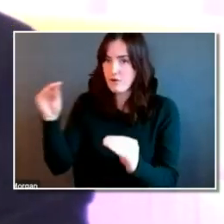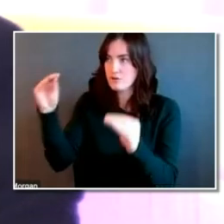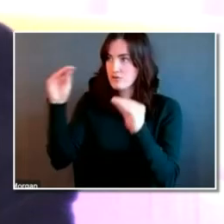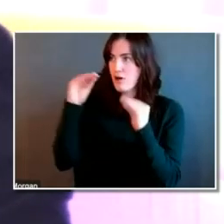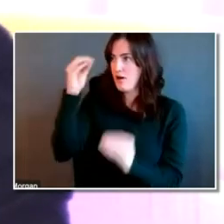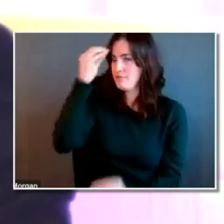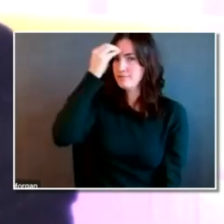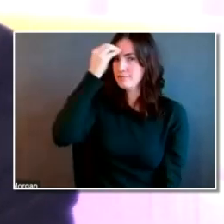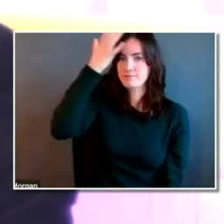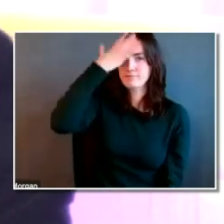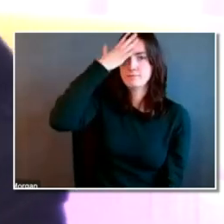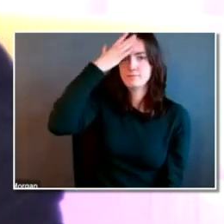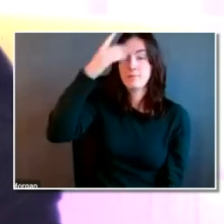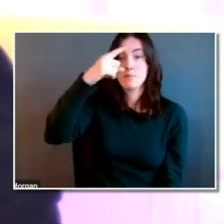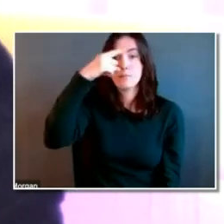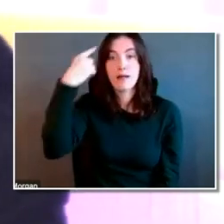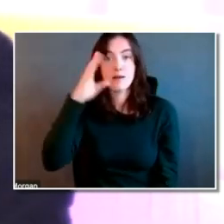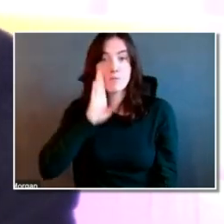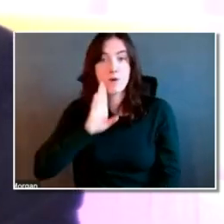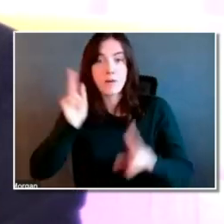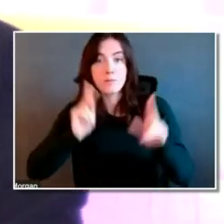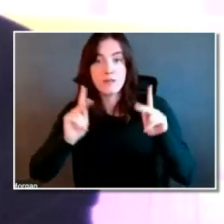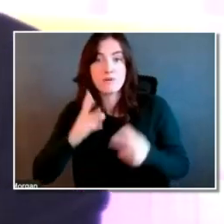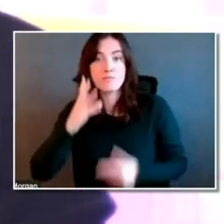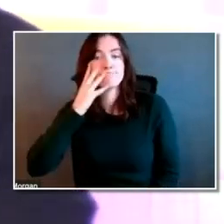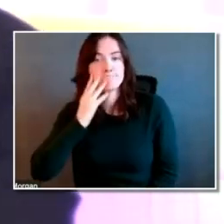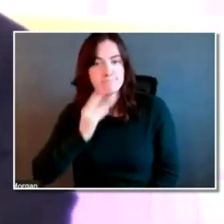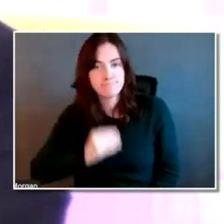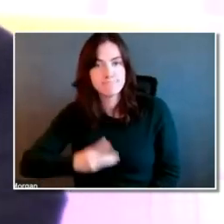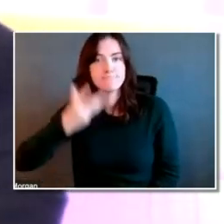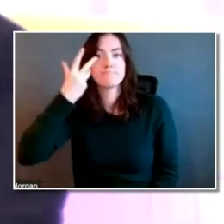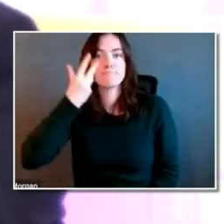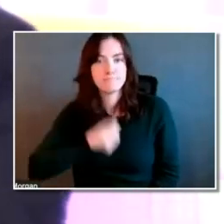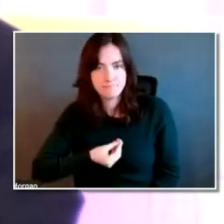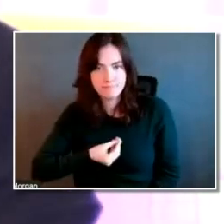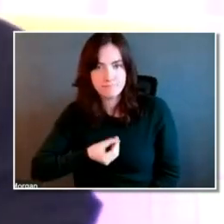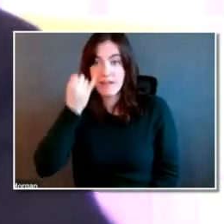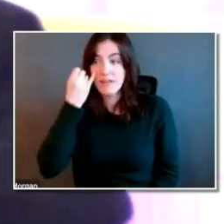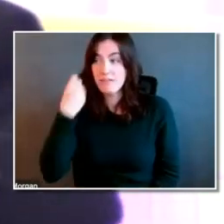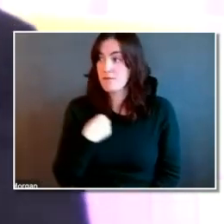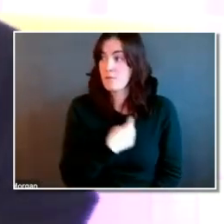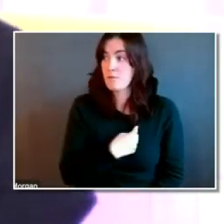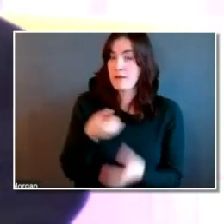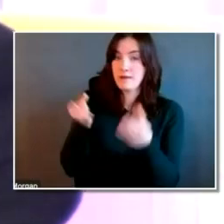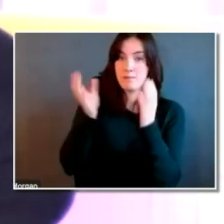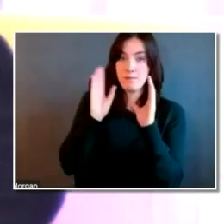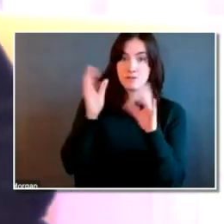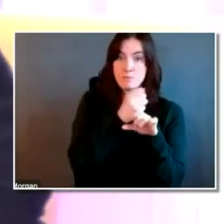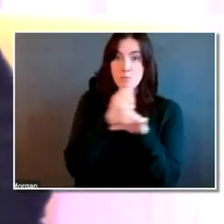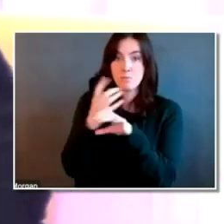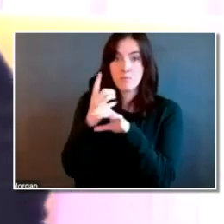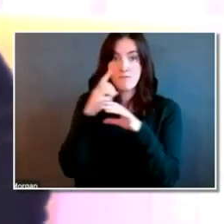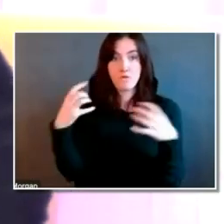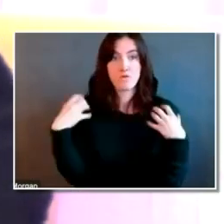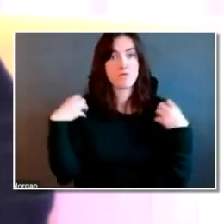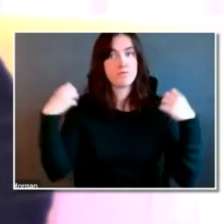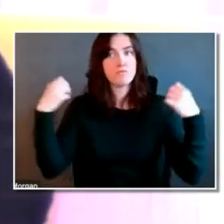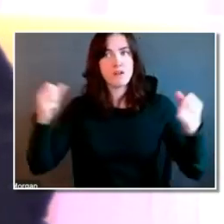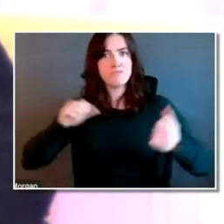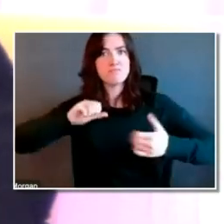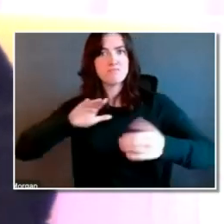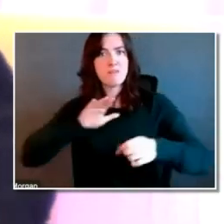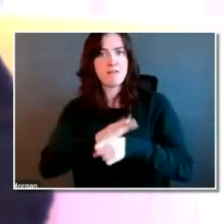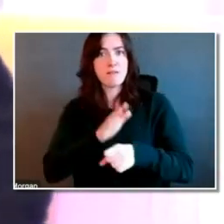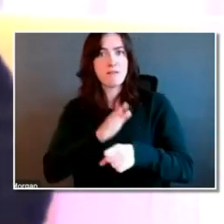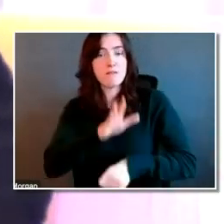But black and brown folks have lived it. And if we're paying attention and we're prepared to be courageous enough to talk to our people